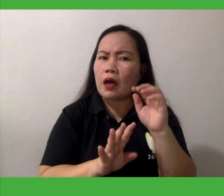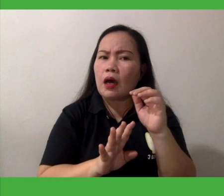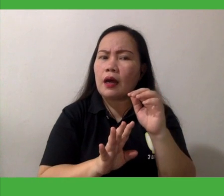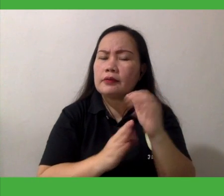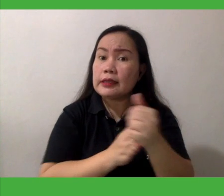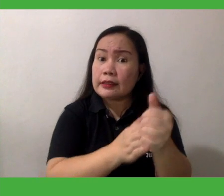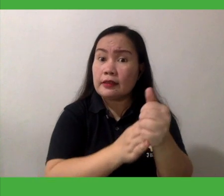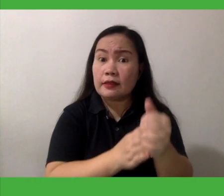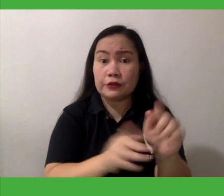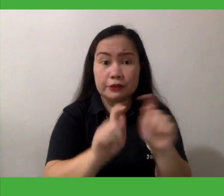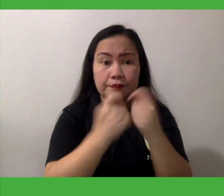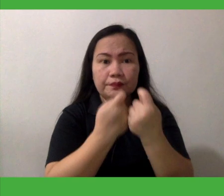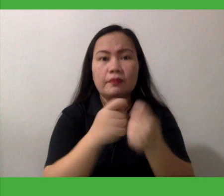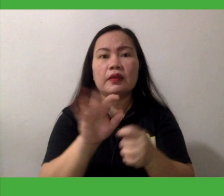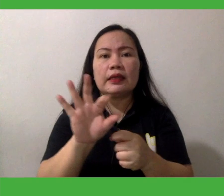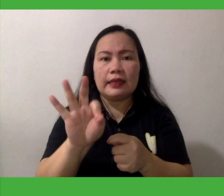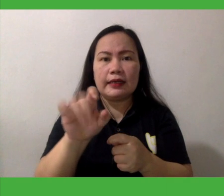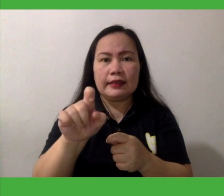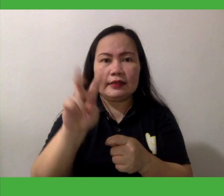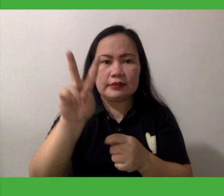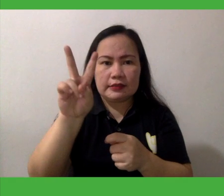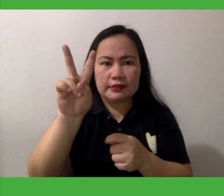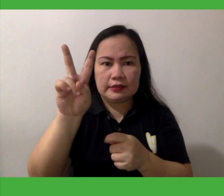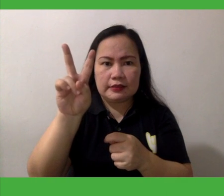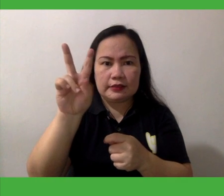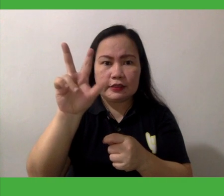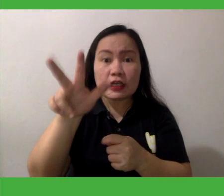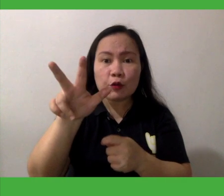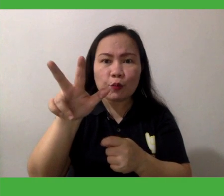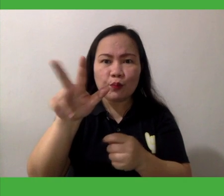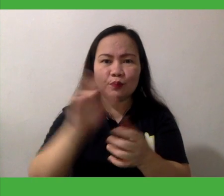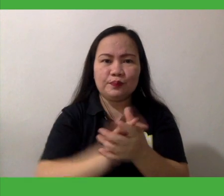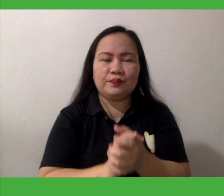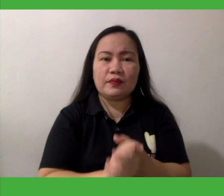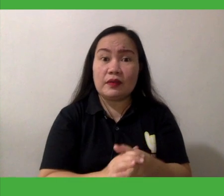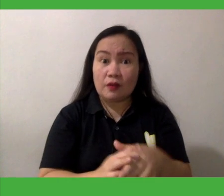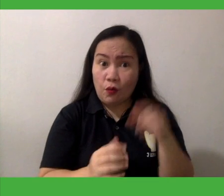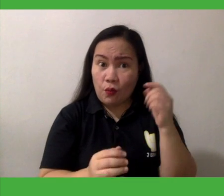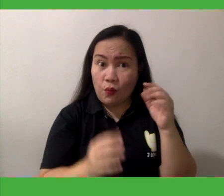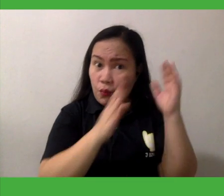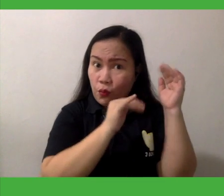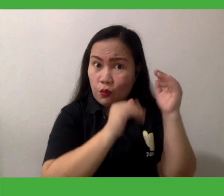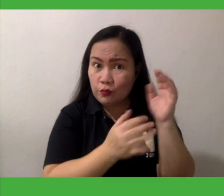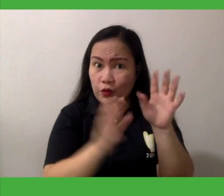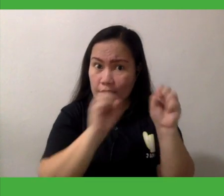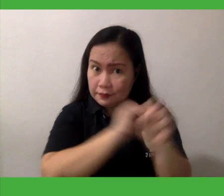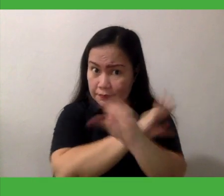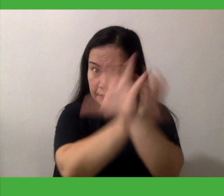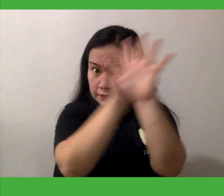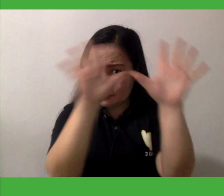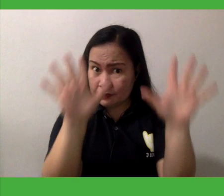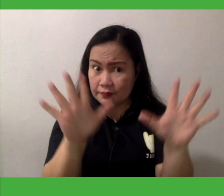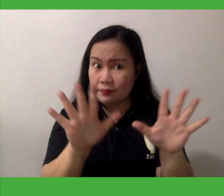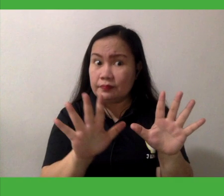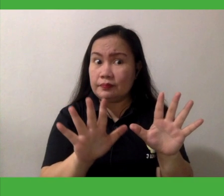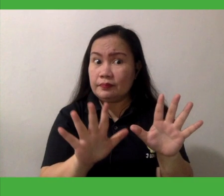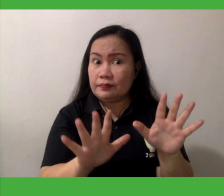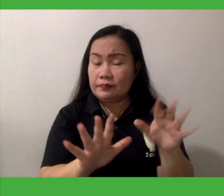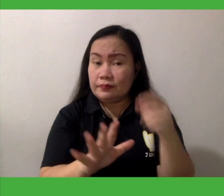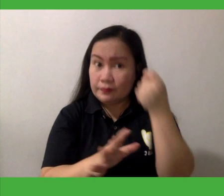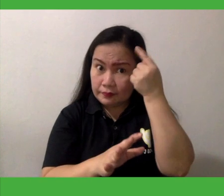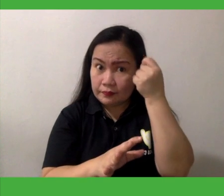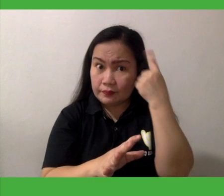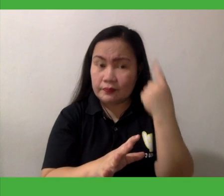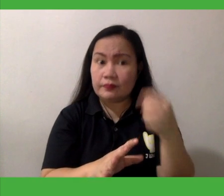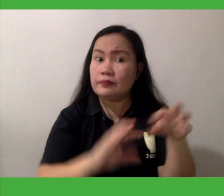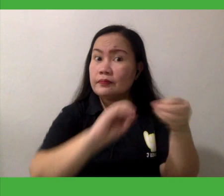leading term? 9x cubed. Okay. So, sana malinaw po ang ating pagkuha ng number of terms and